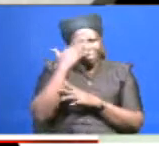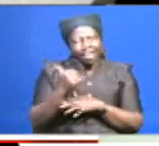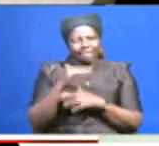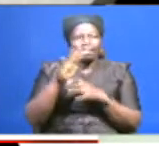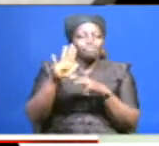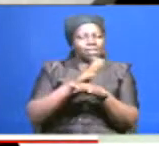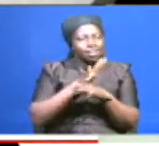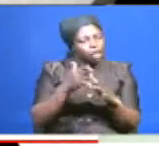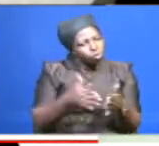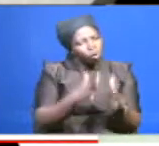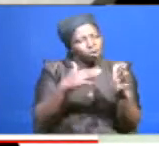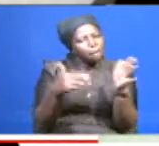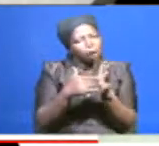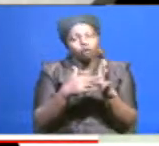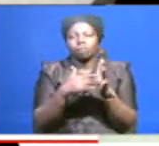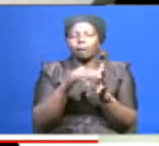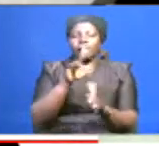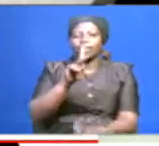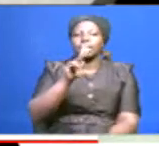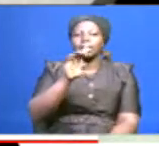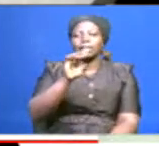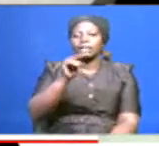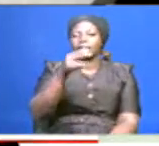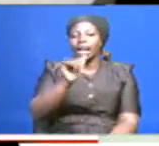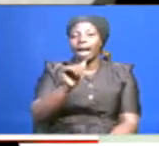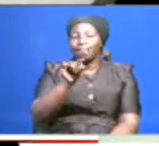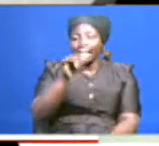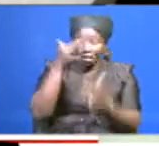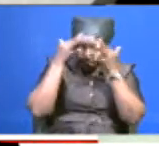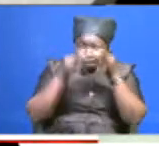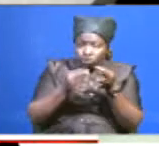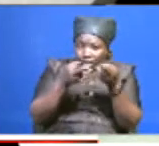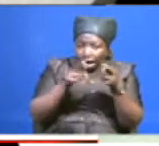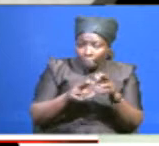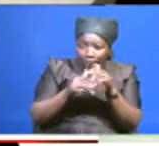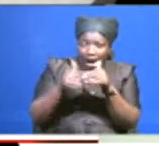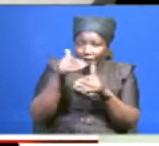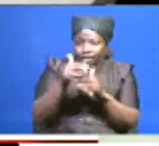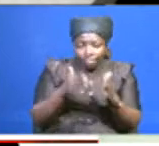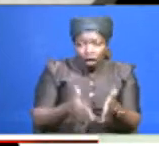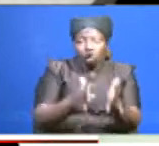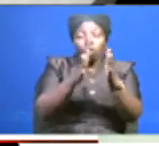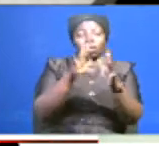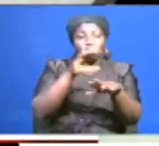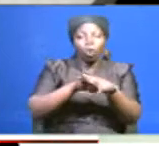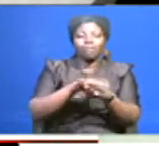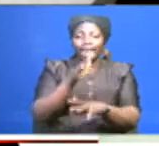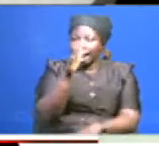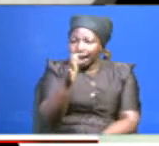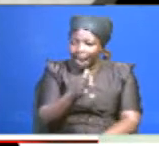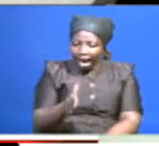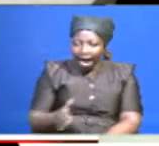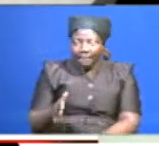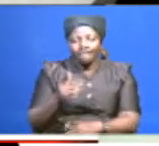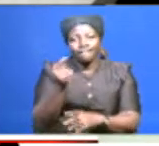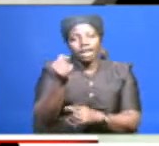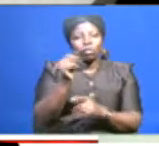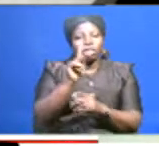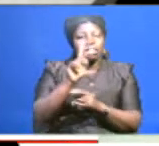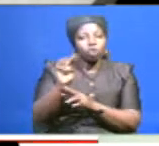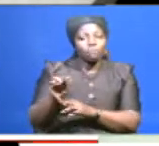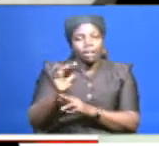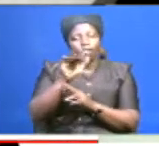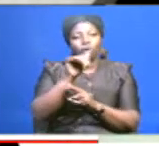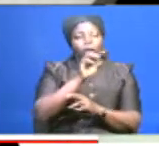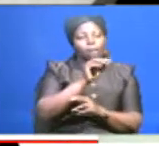Kenya National Highway Authority. The decision was reached after the road developed cracks a few kilometers from Mahi Mahiu town.